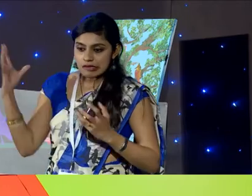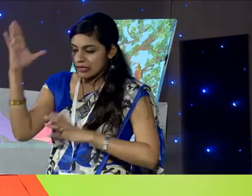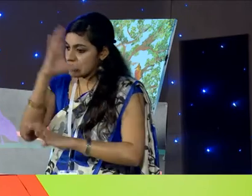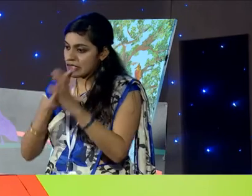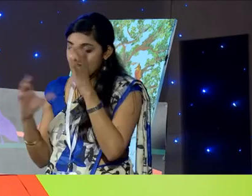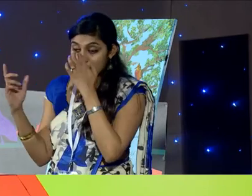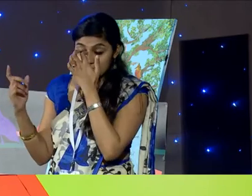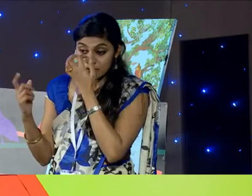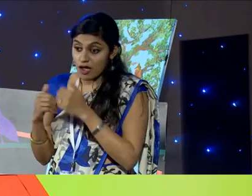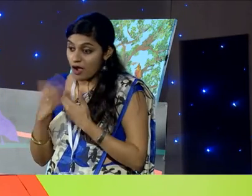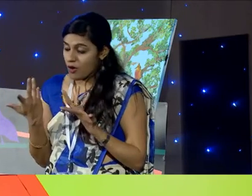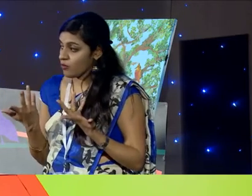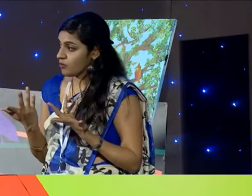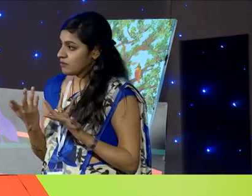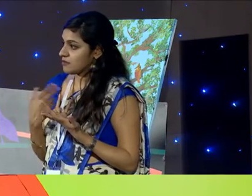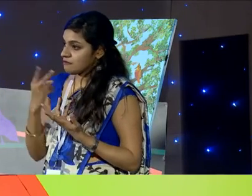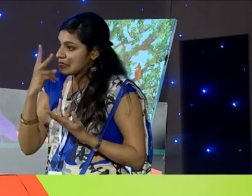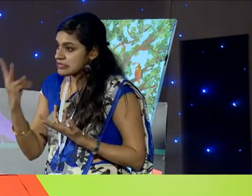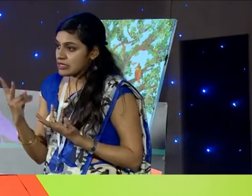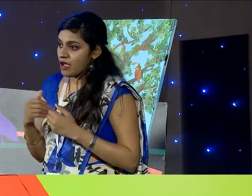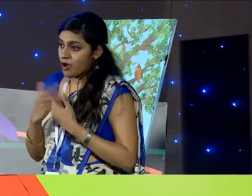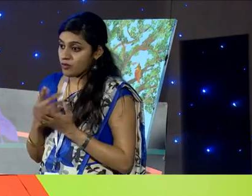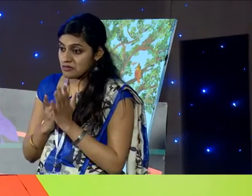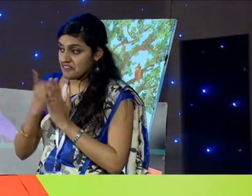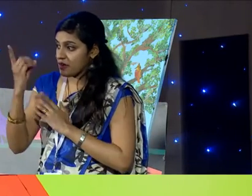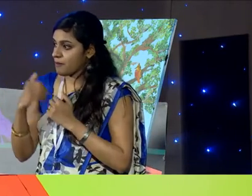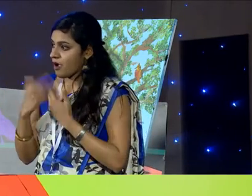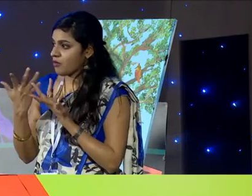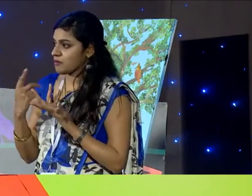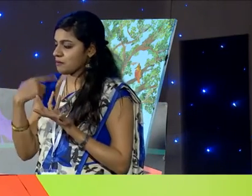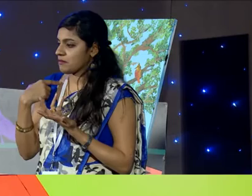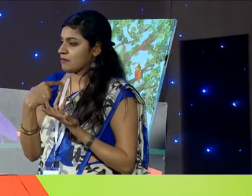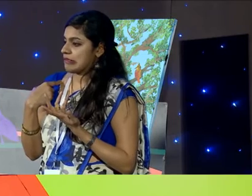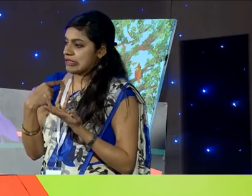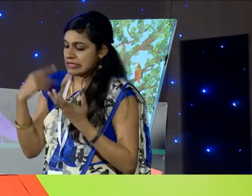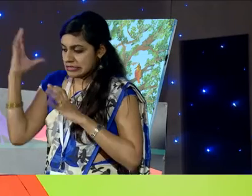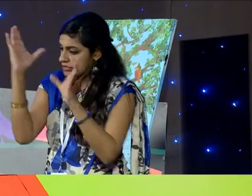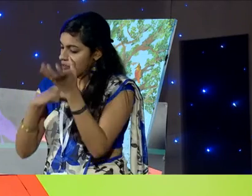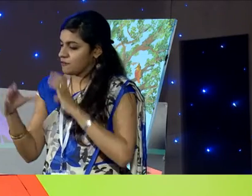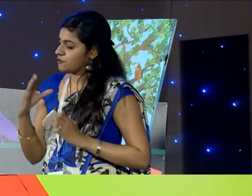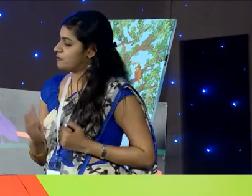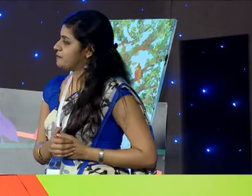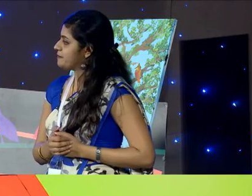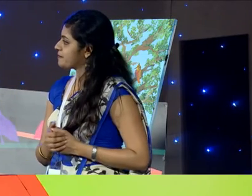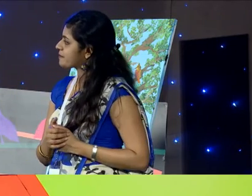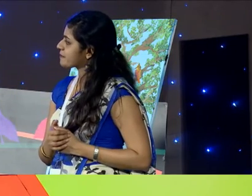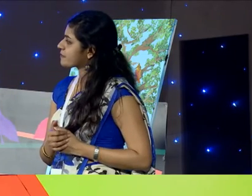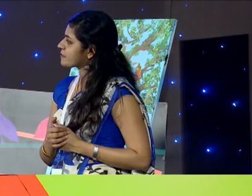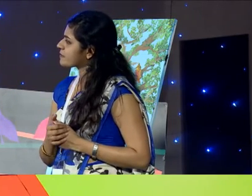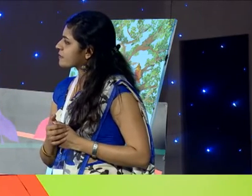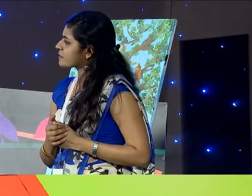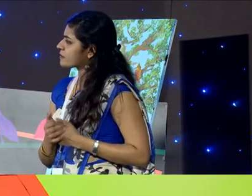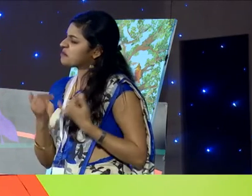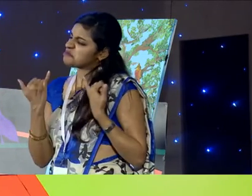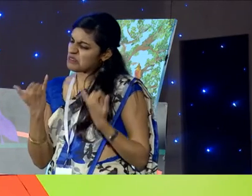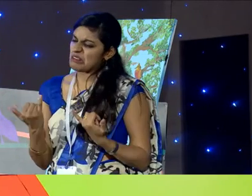manufacturing revolution in the East. And today our share is less than 3%. This has led to many of